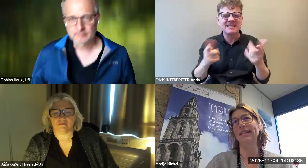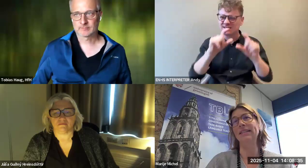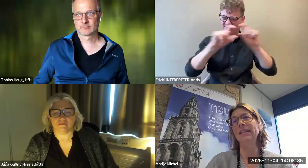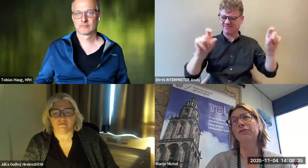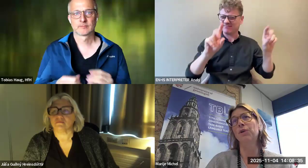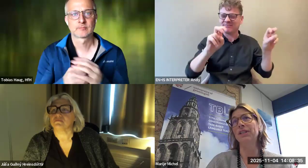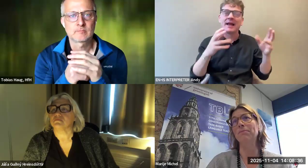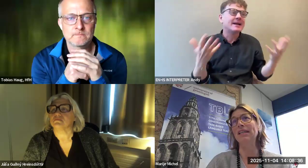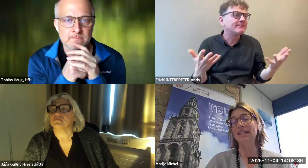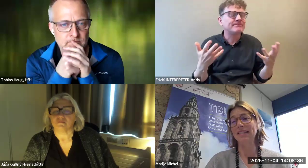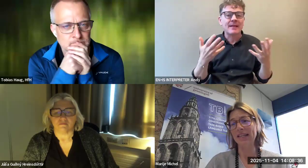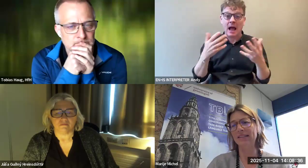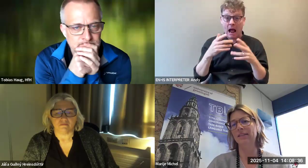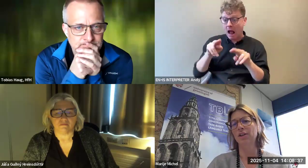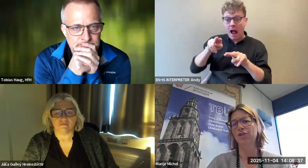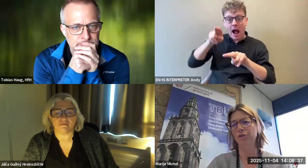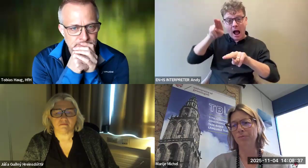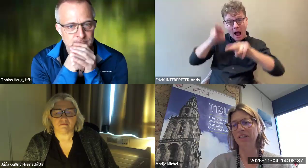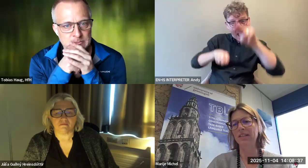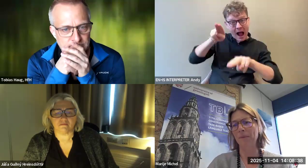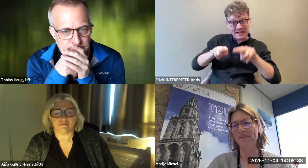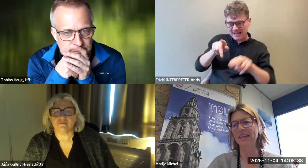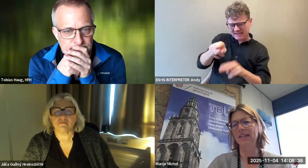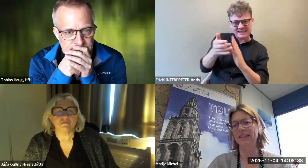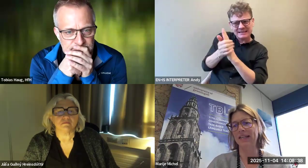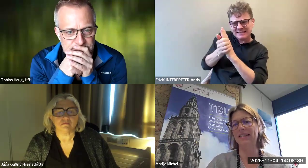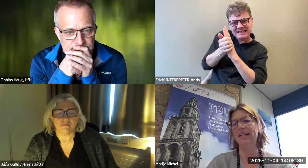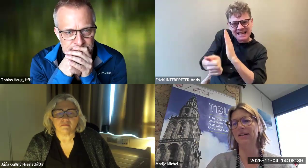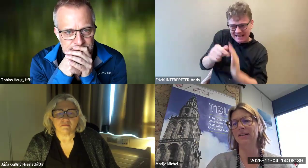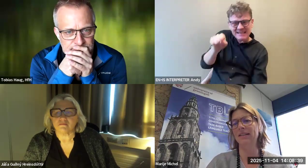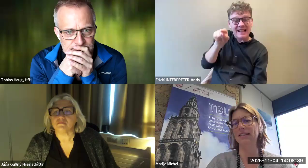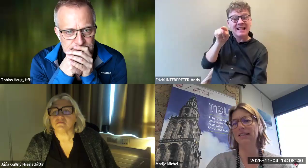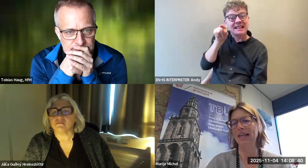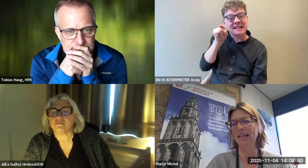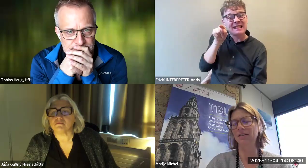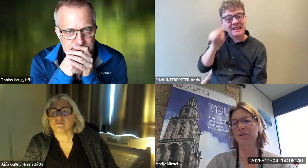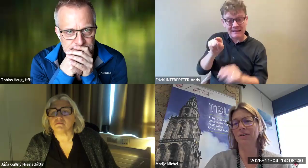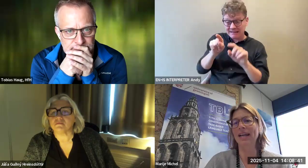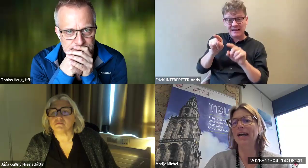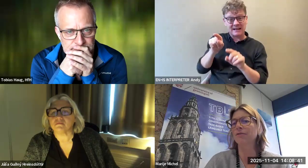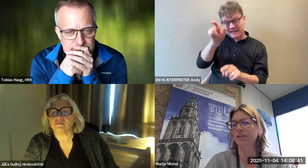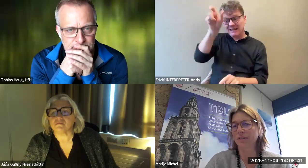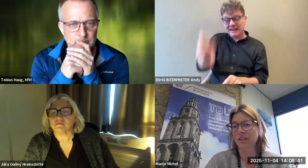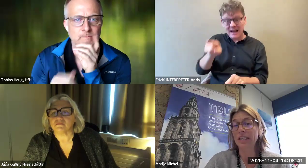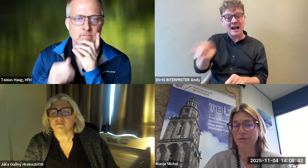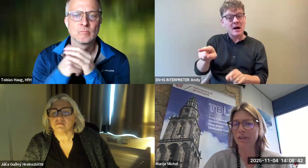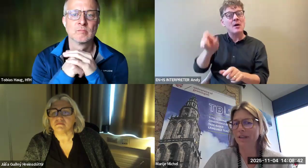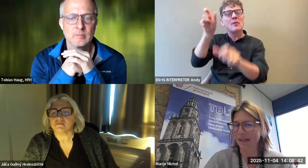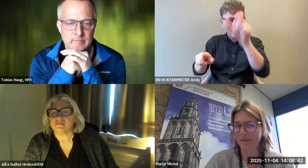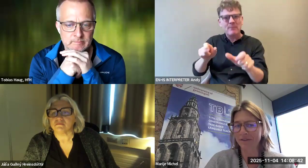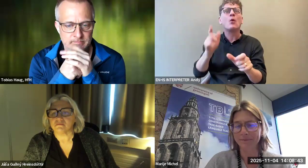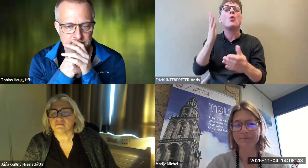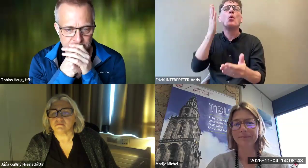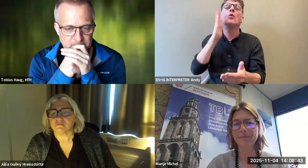the idea of what is being assessed should be something that test takers in the end also encounter in